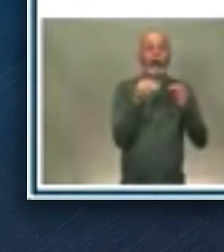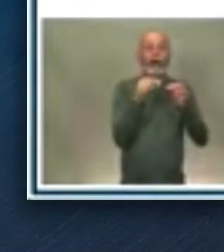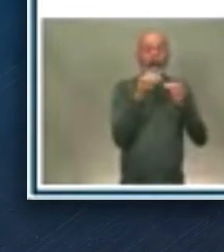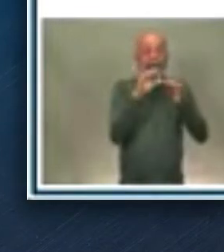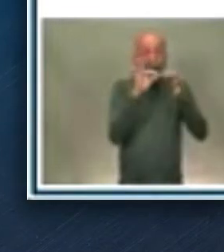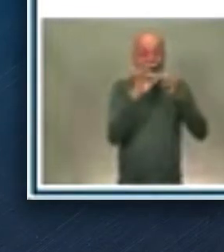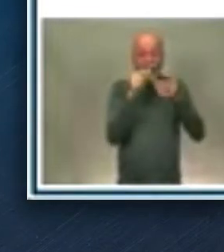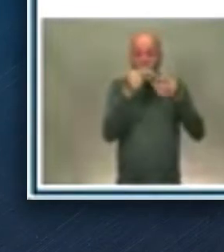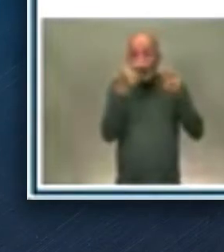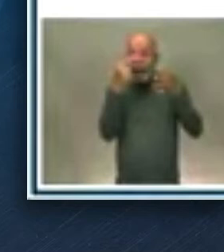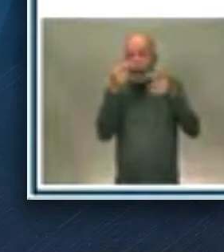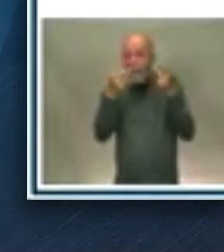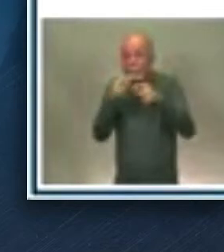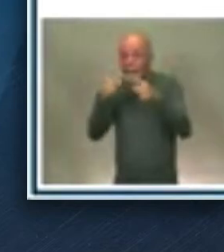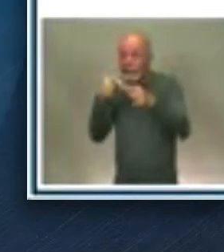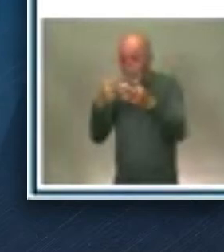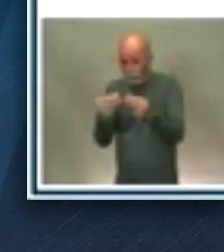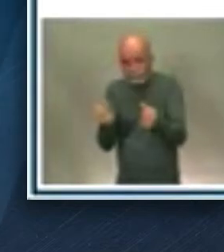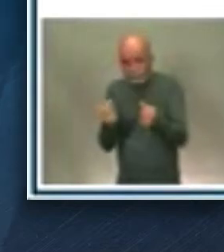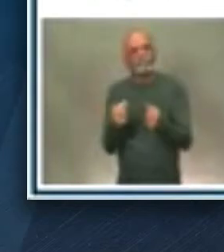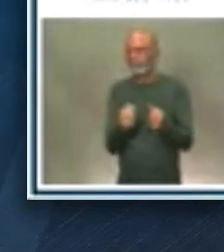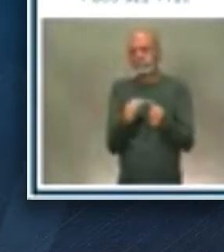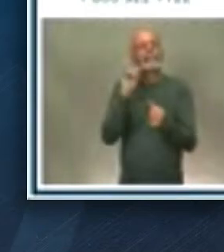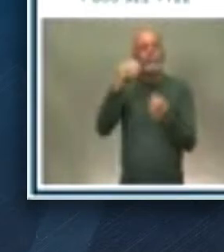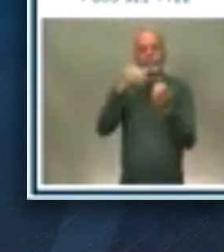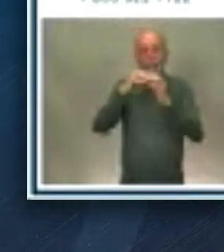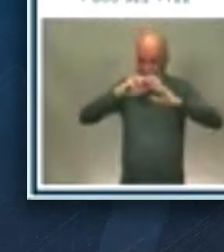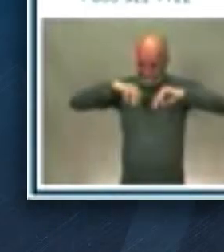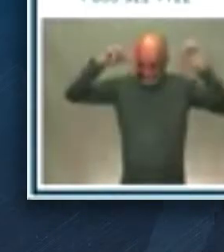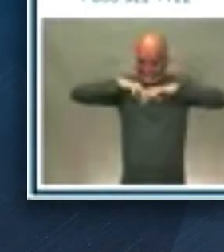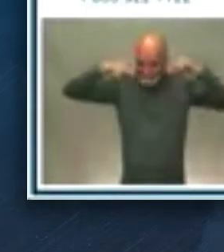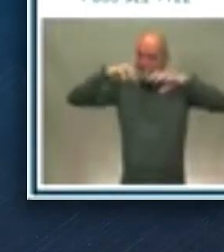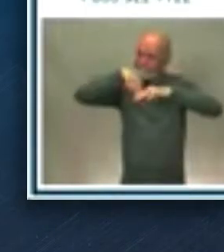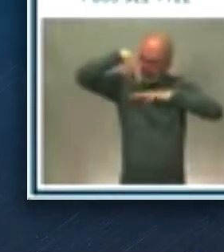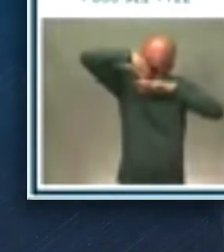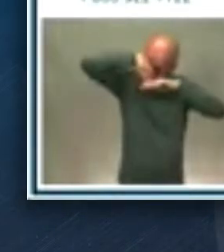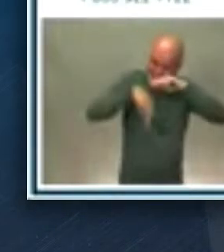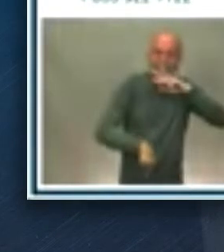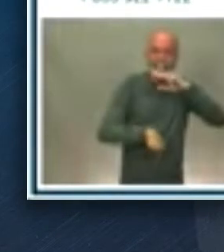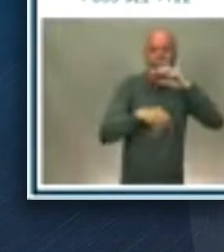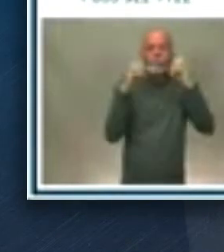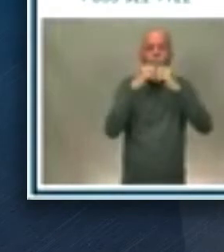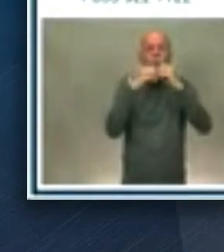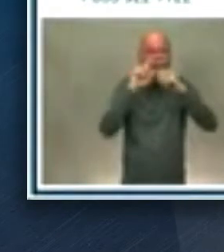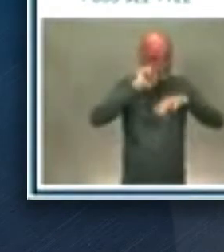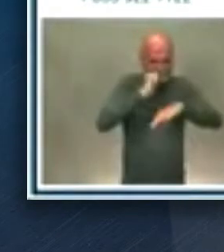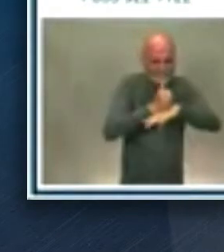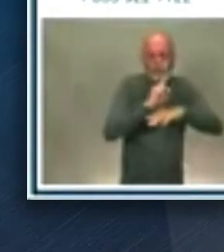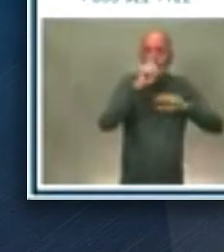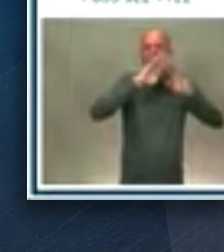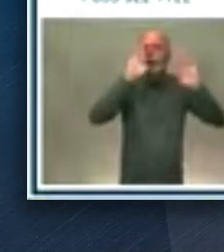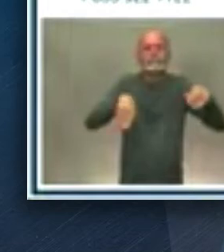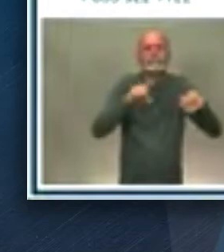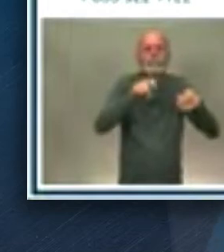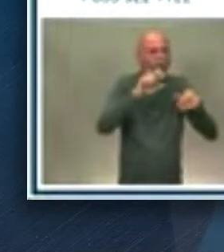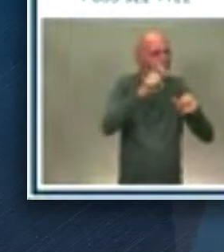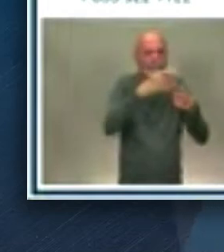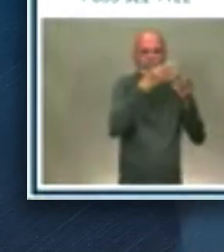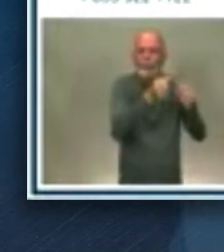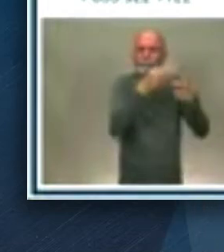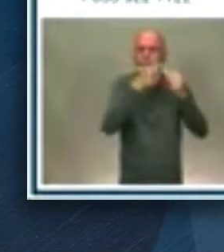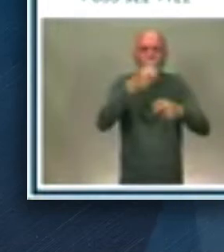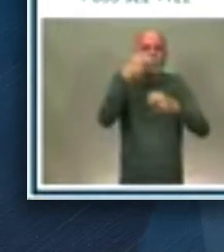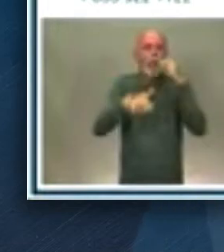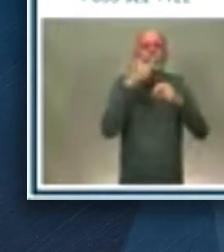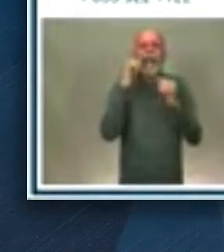to a housing crisis is more housing. We need more housing. That's the only way to solve a housing crisis. So I think